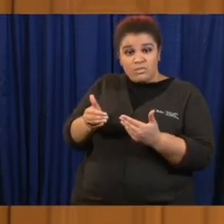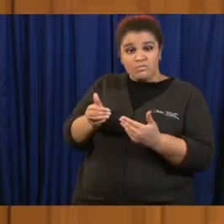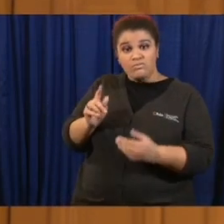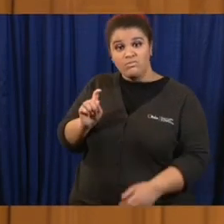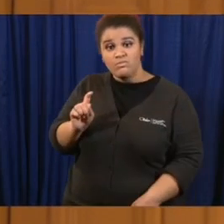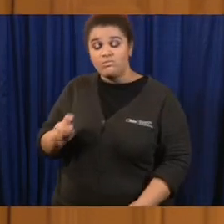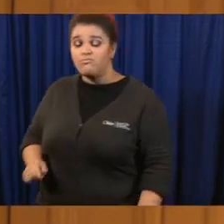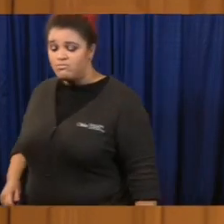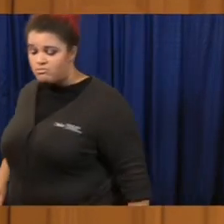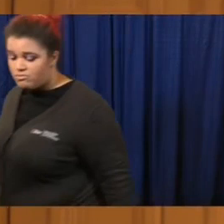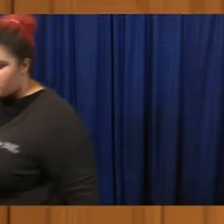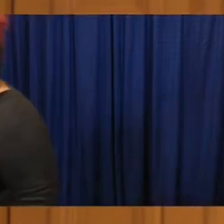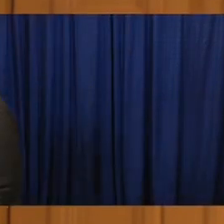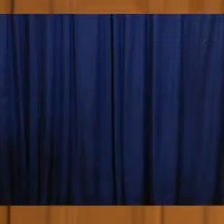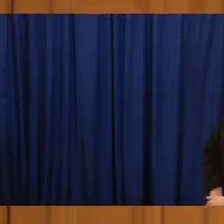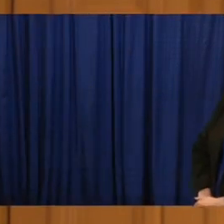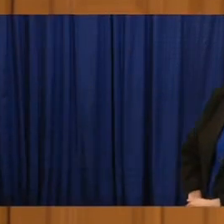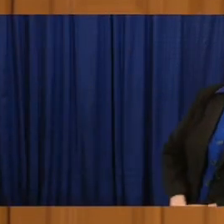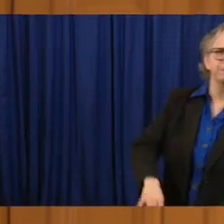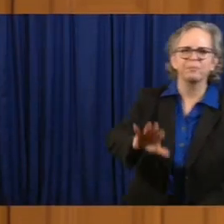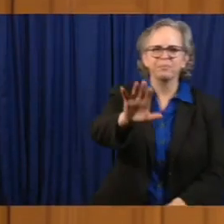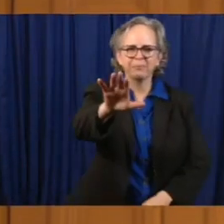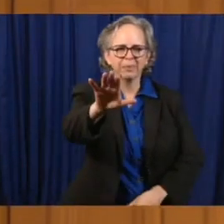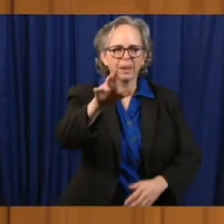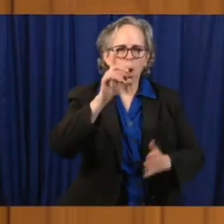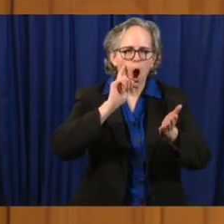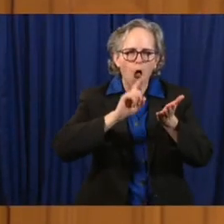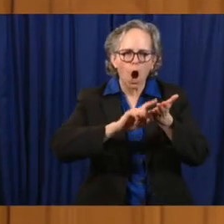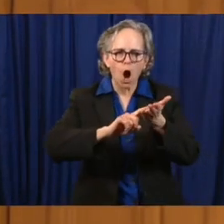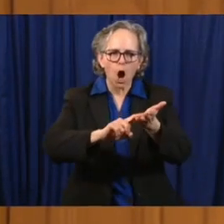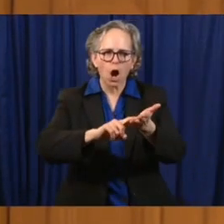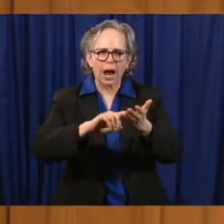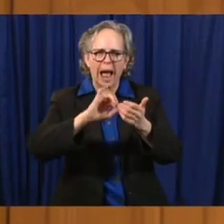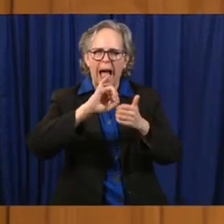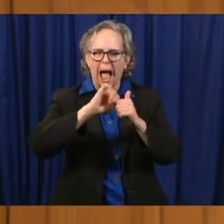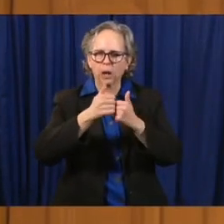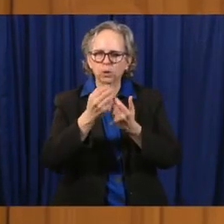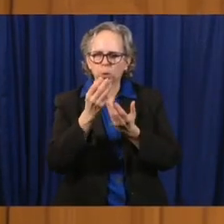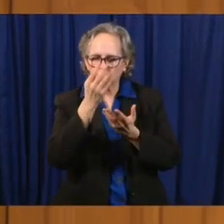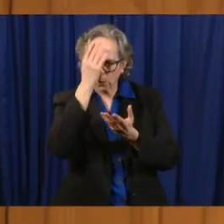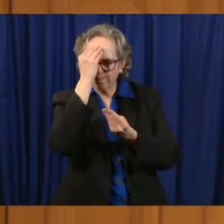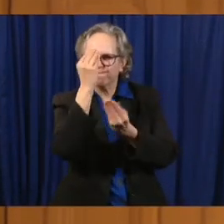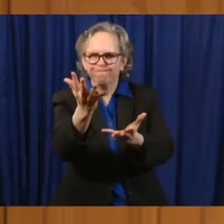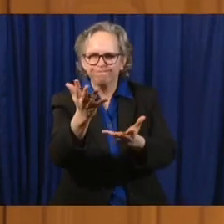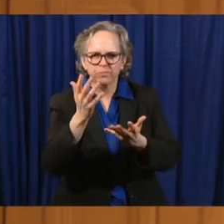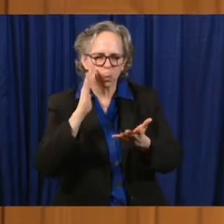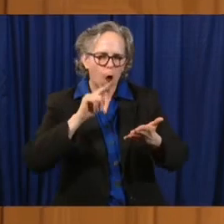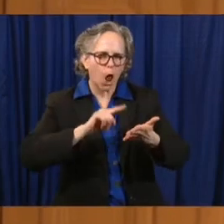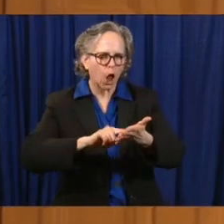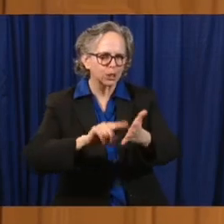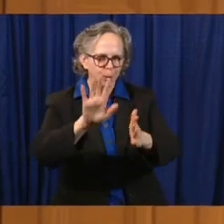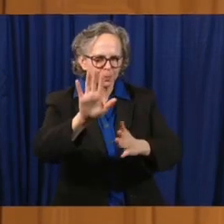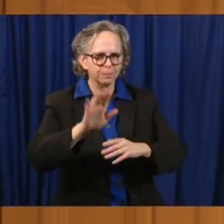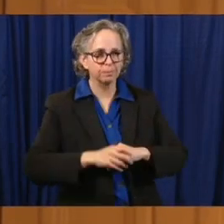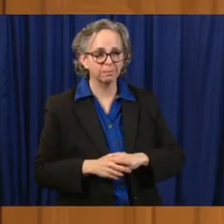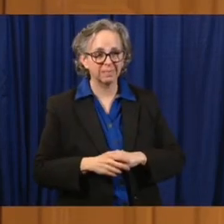And given how many are currently hospitalized, will we need the convention center bed build out as earlier